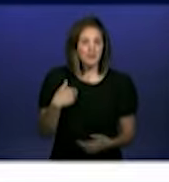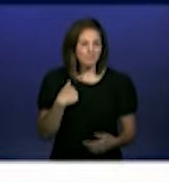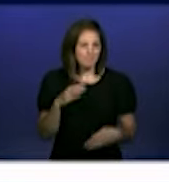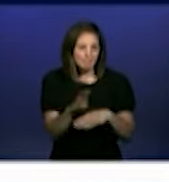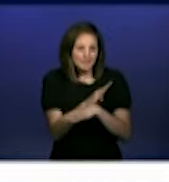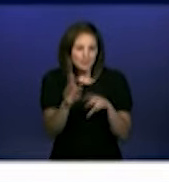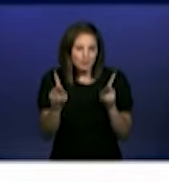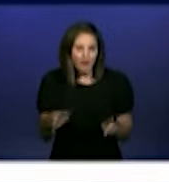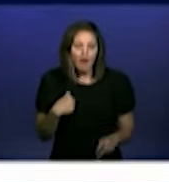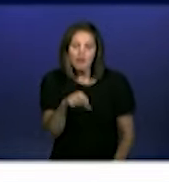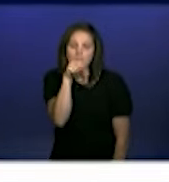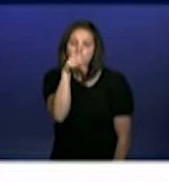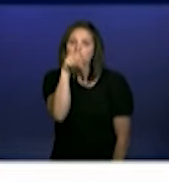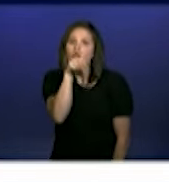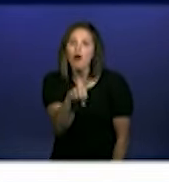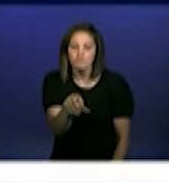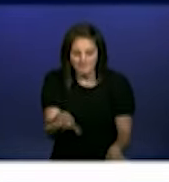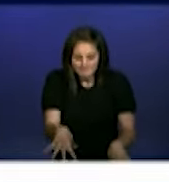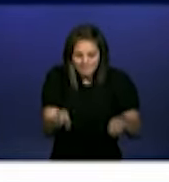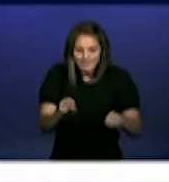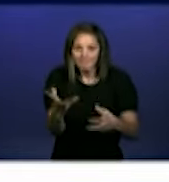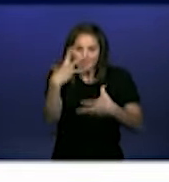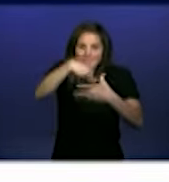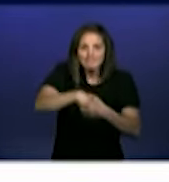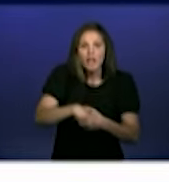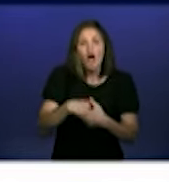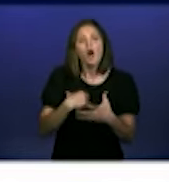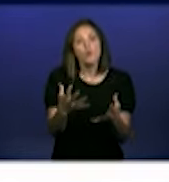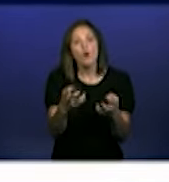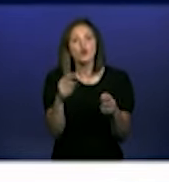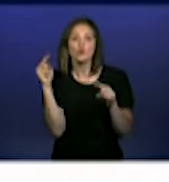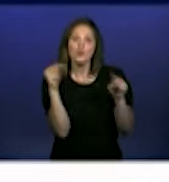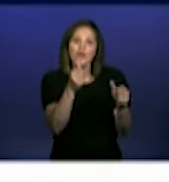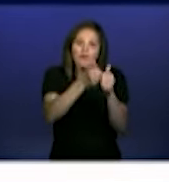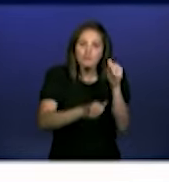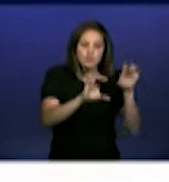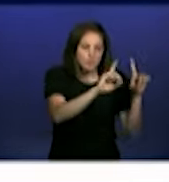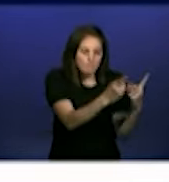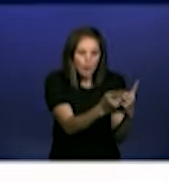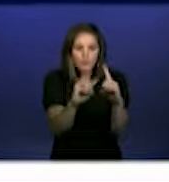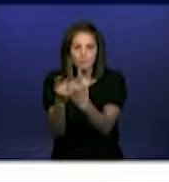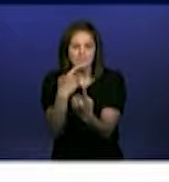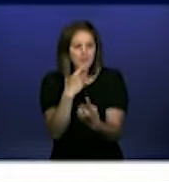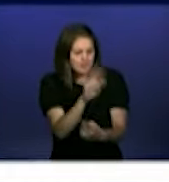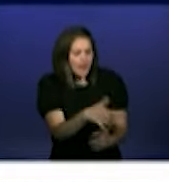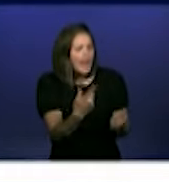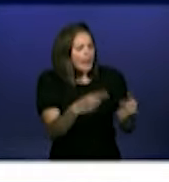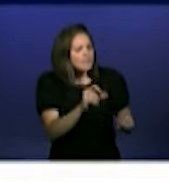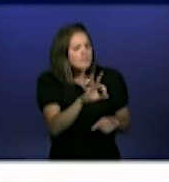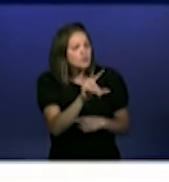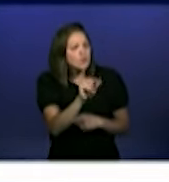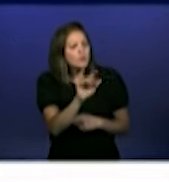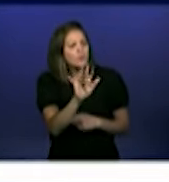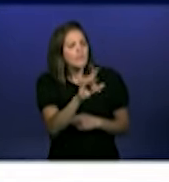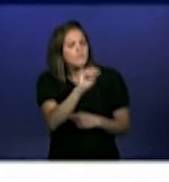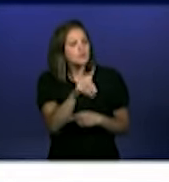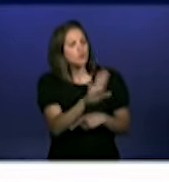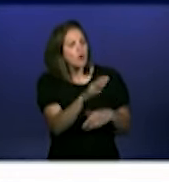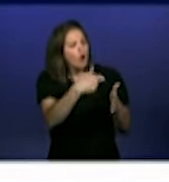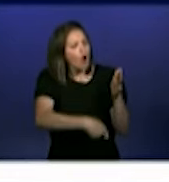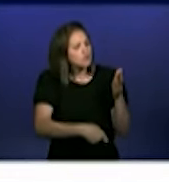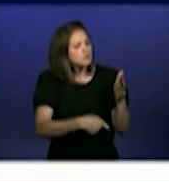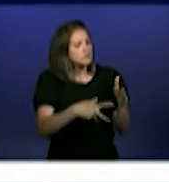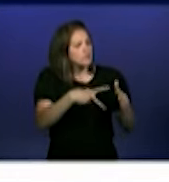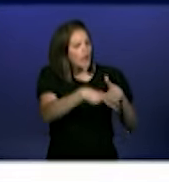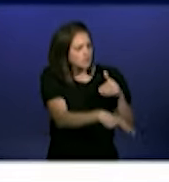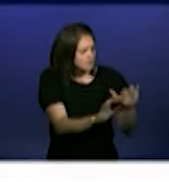tackle these kind of problems. I would love to go to every department and say, show me what it would look like if you cut 25% of your costs. And this is